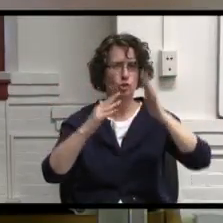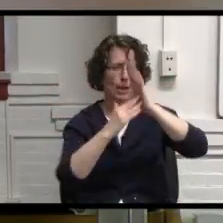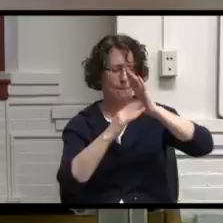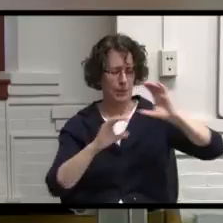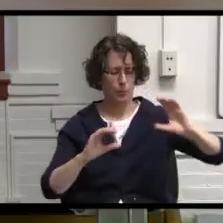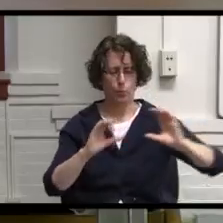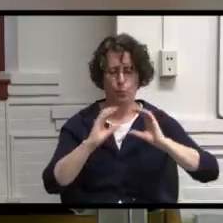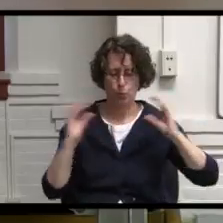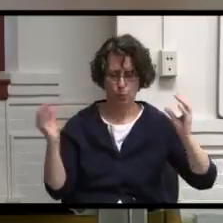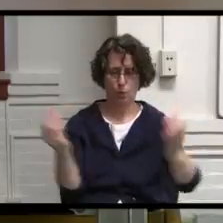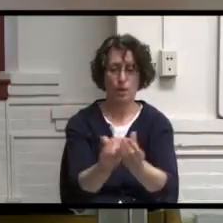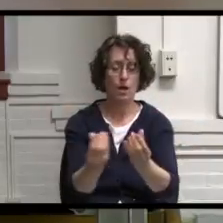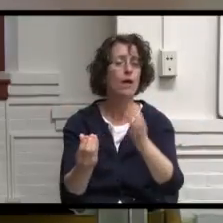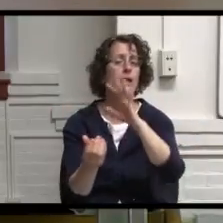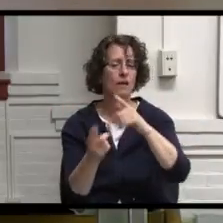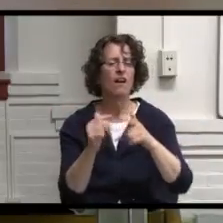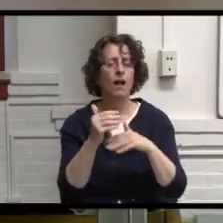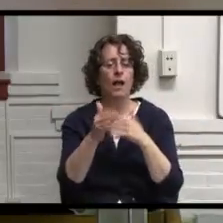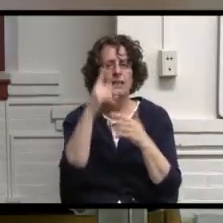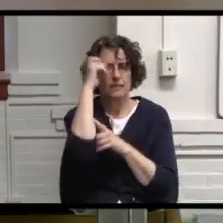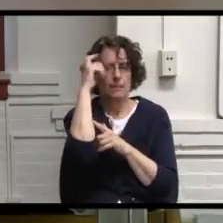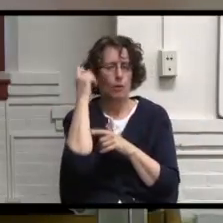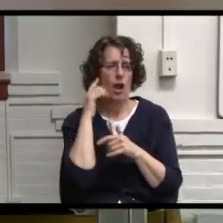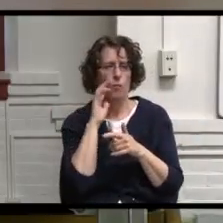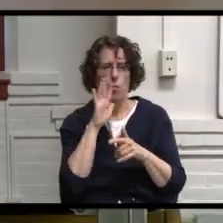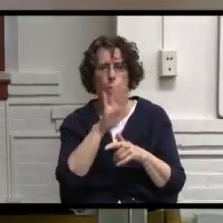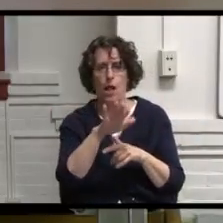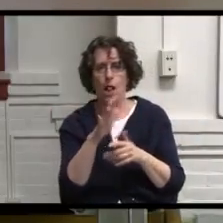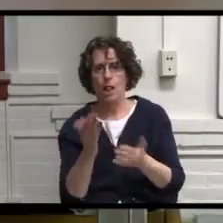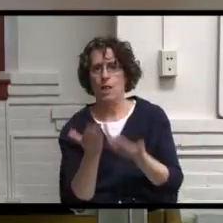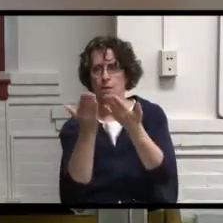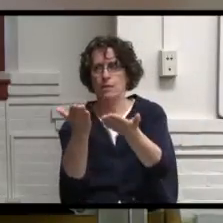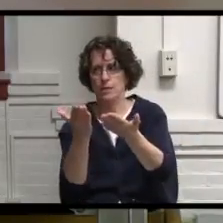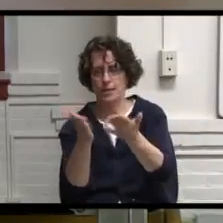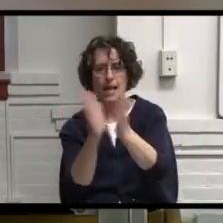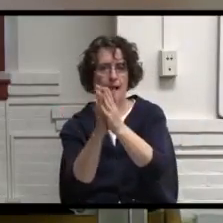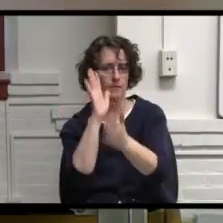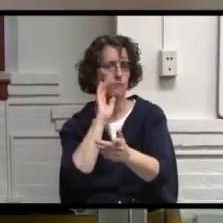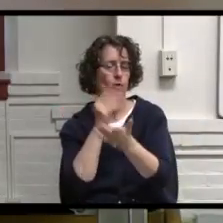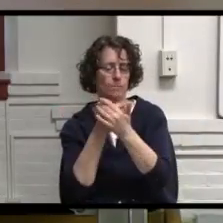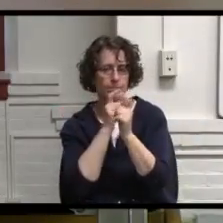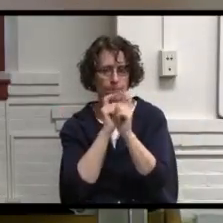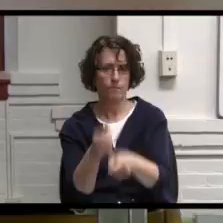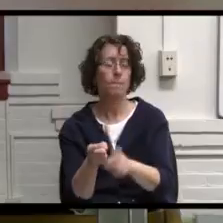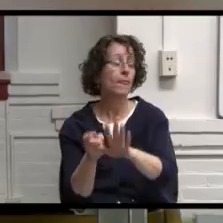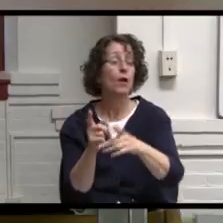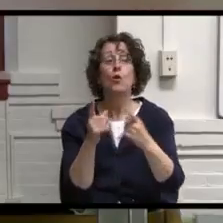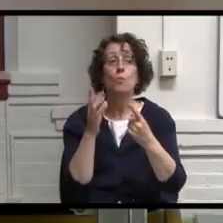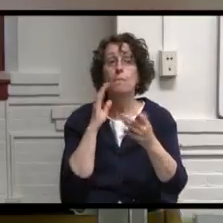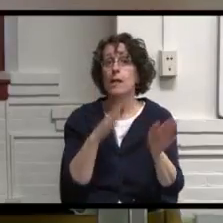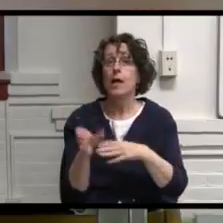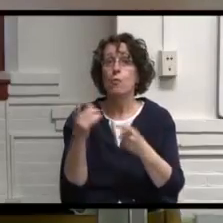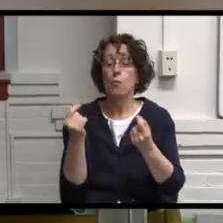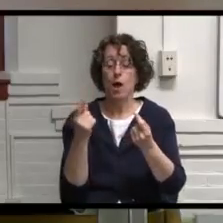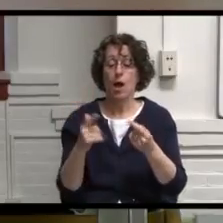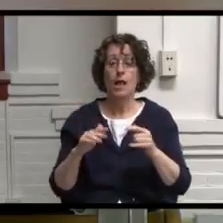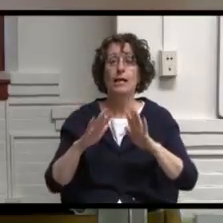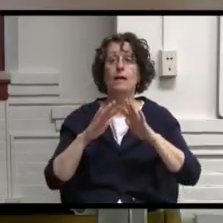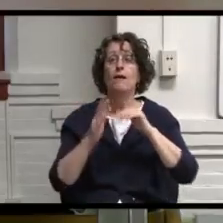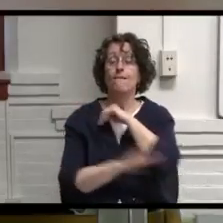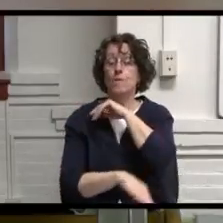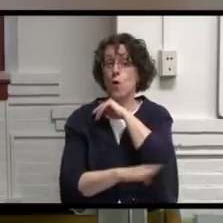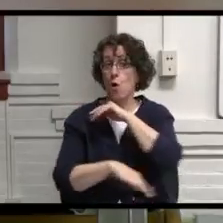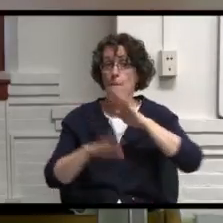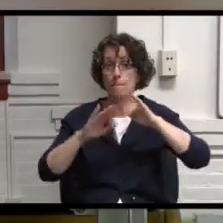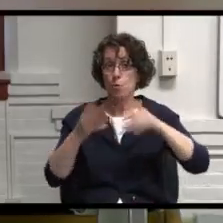bids for that. Hopefully that work will pretty much start when the pool closes and be ready for opening a